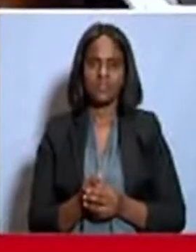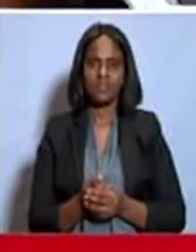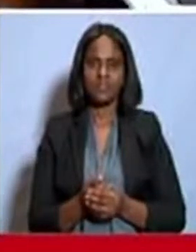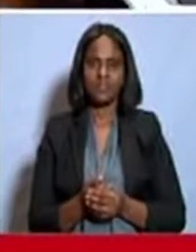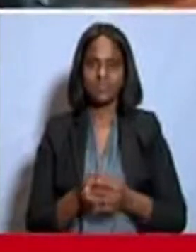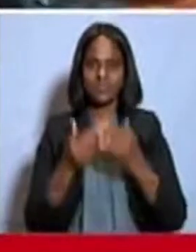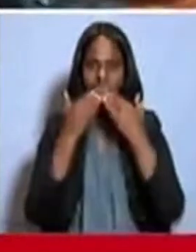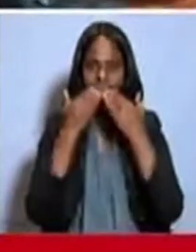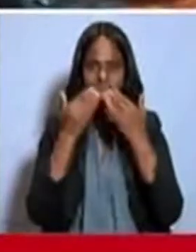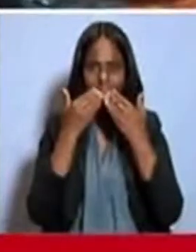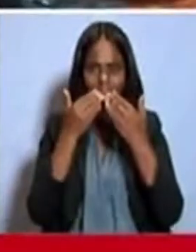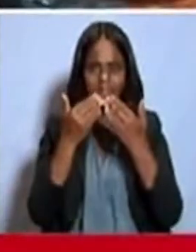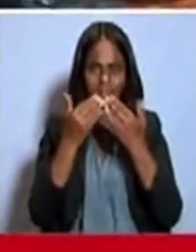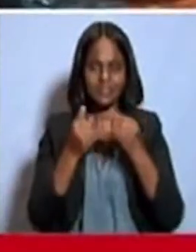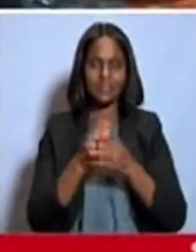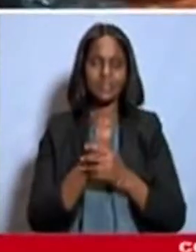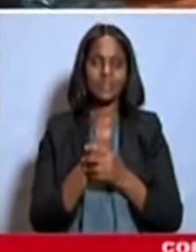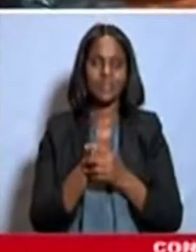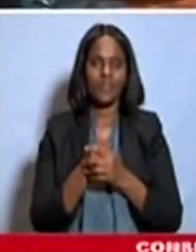Thank you.